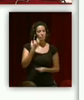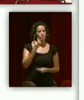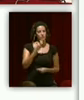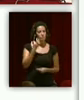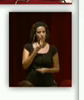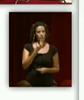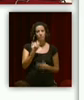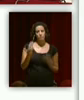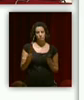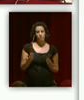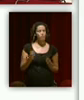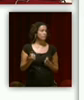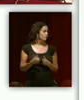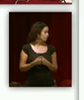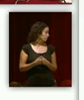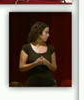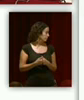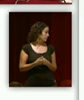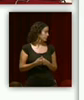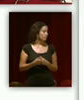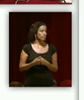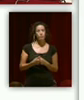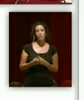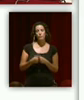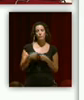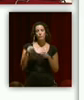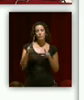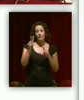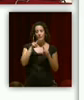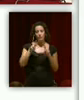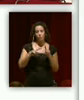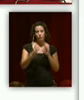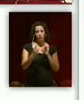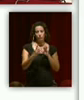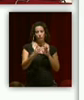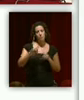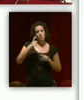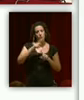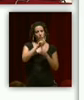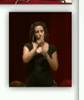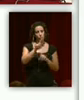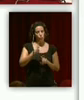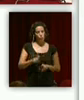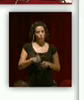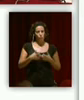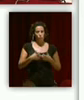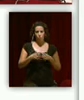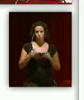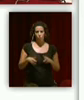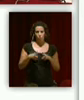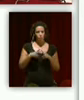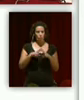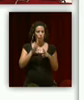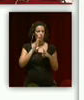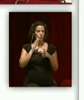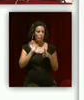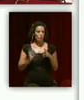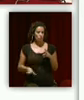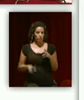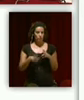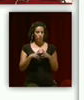entry access, you use the feeds reader, the first form,